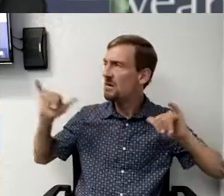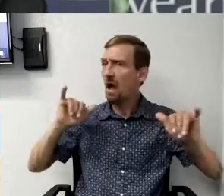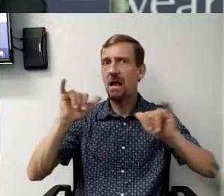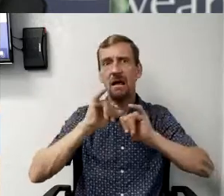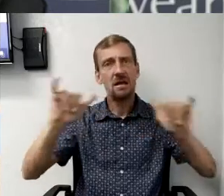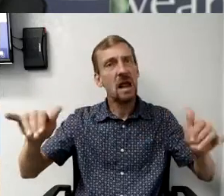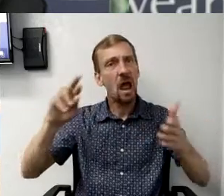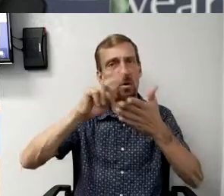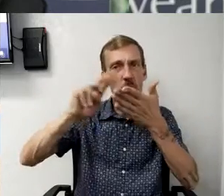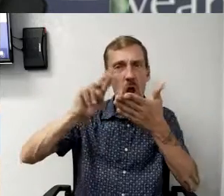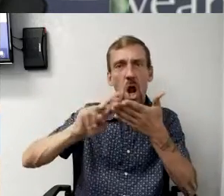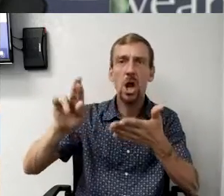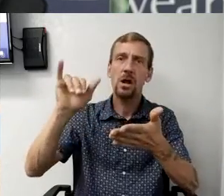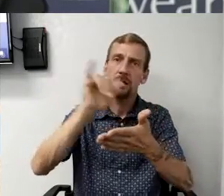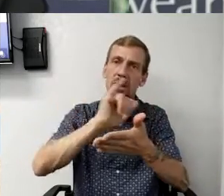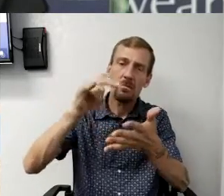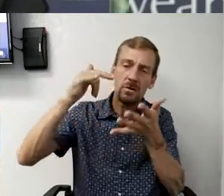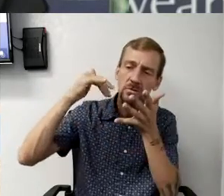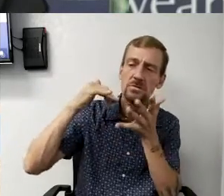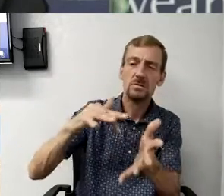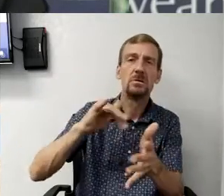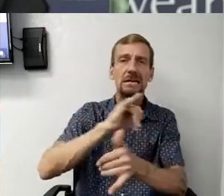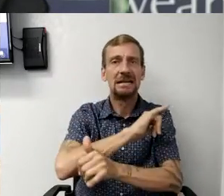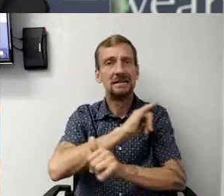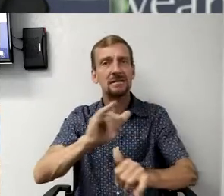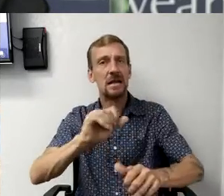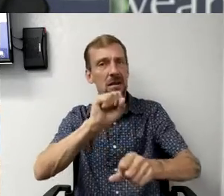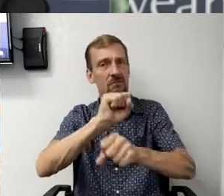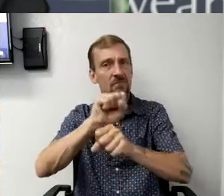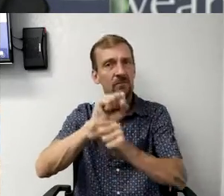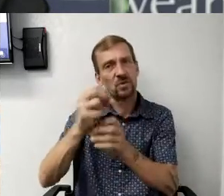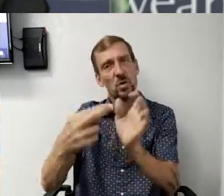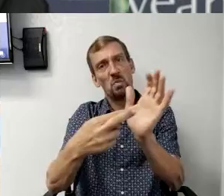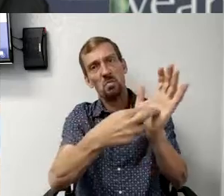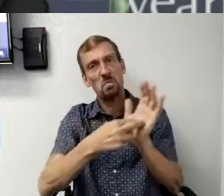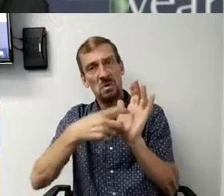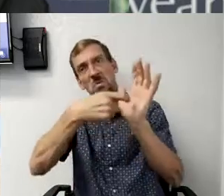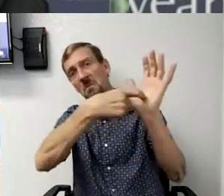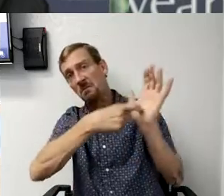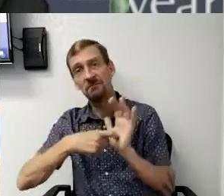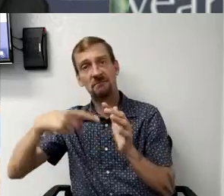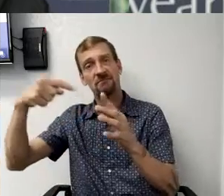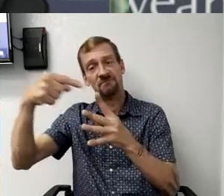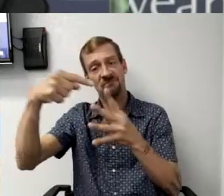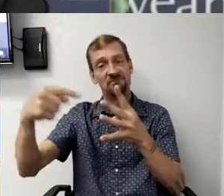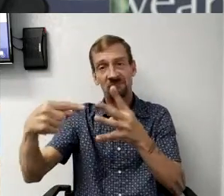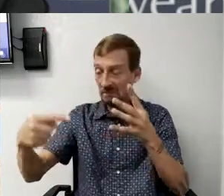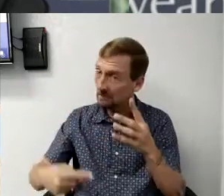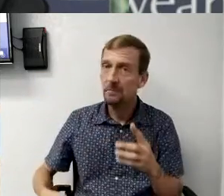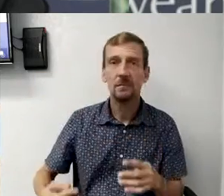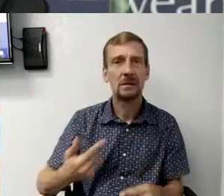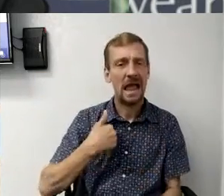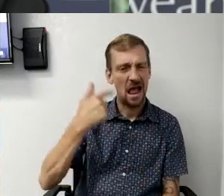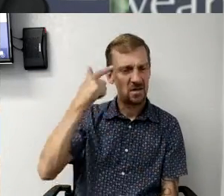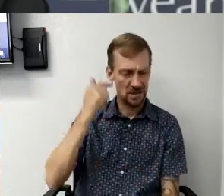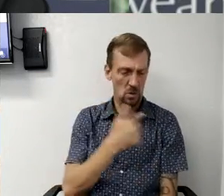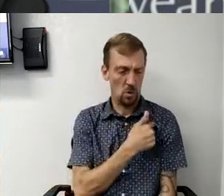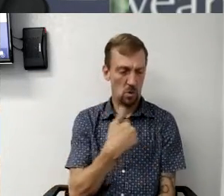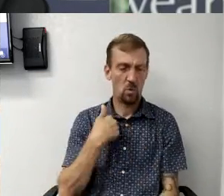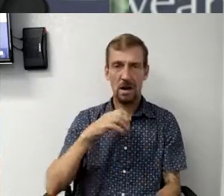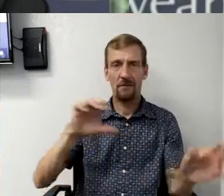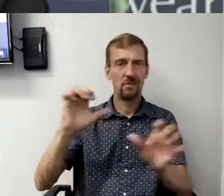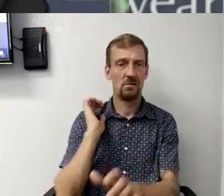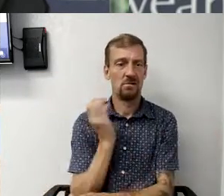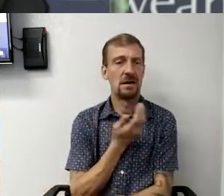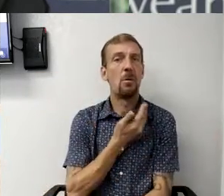research and doing the same studies and implementing the same things, and I think our community can feel very confident that Kaweah Delta has done our